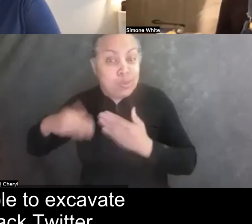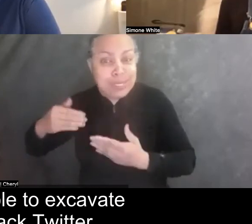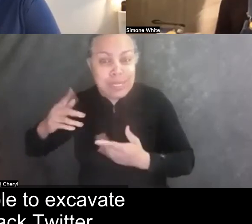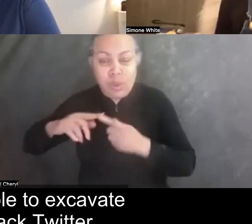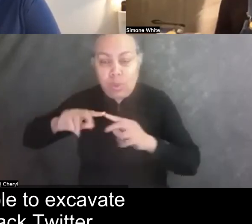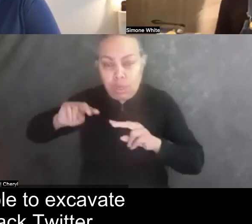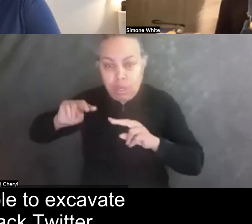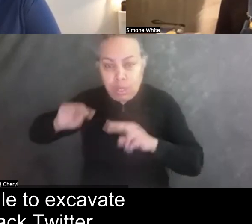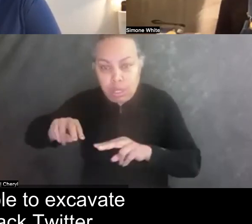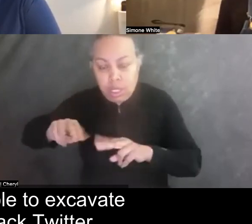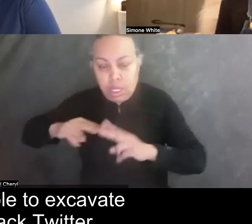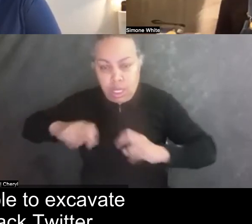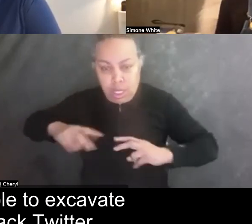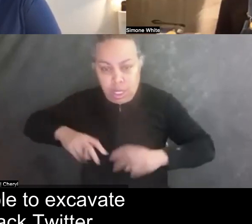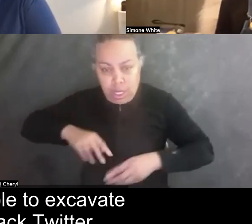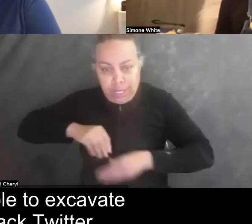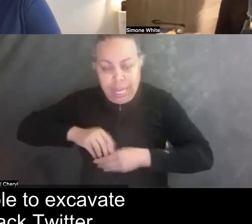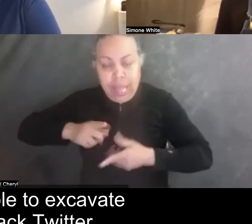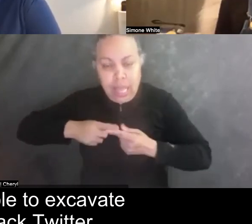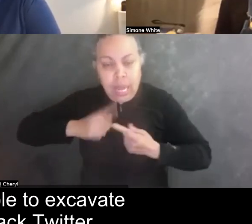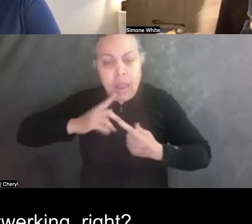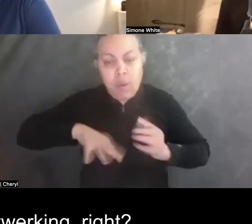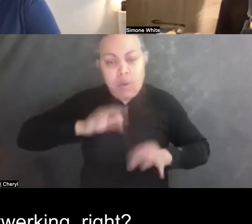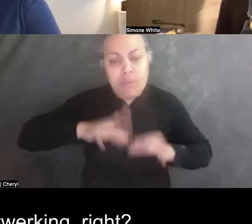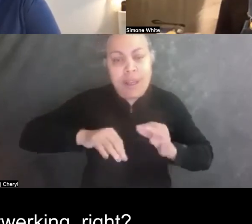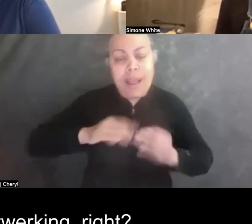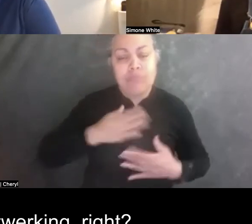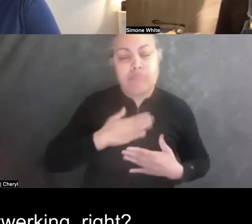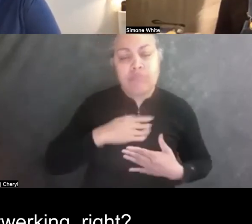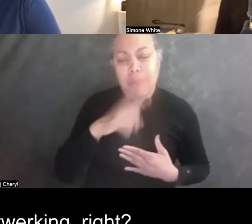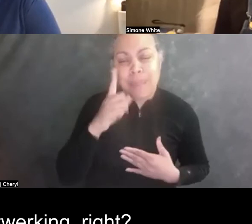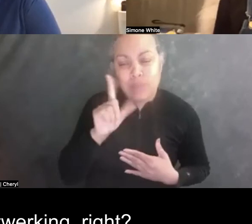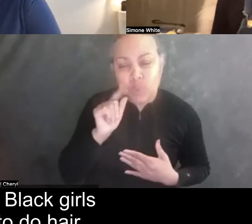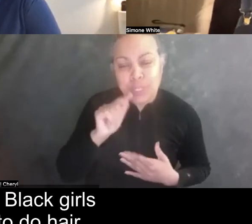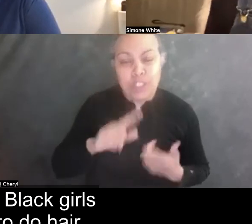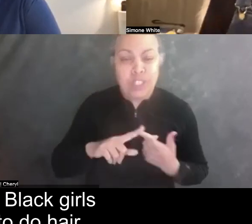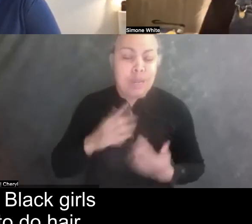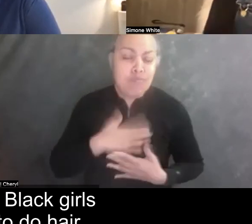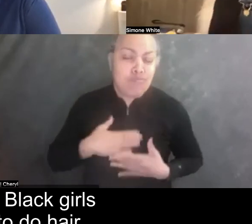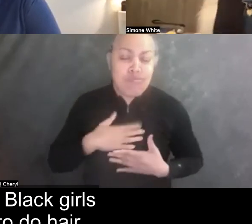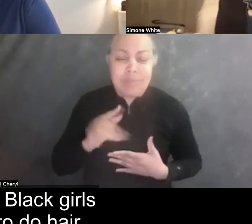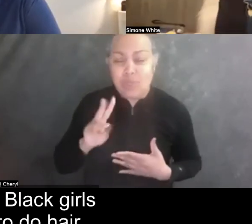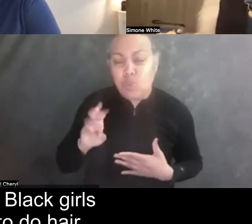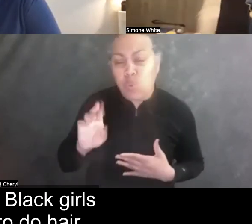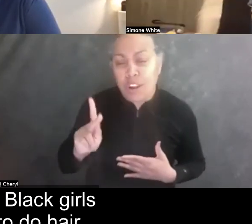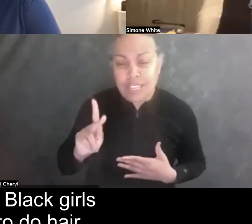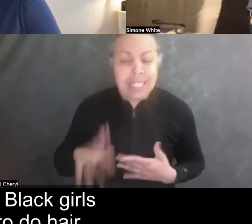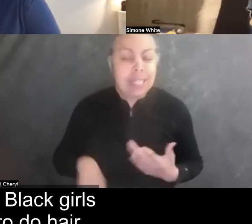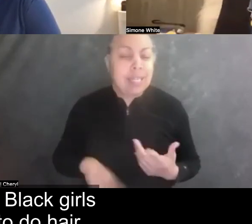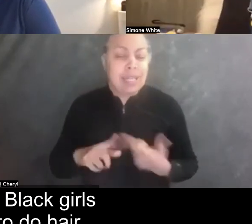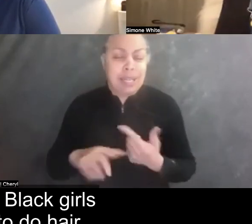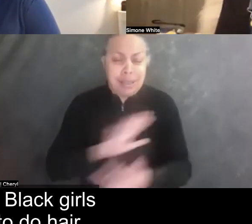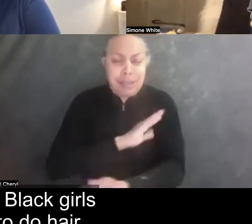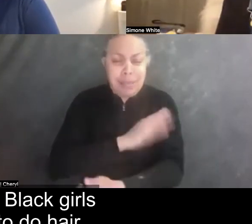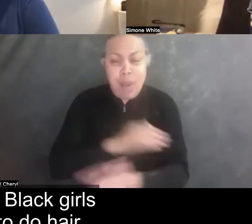libidinal that I've been able to excavate the joys of Black Twitter, the pleasures of twerking, right? The power in Black